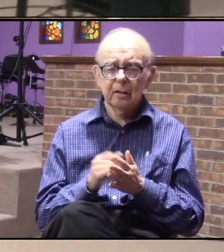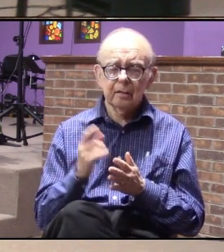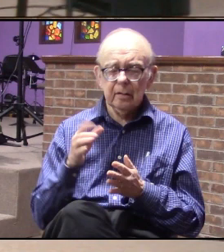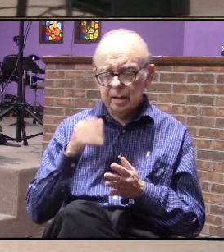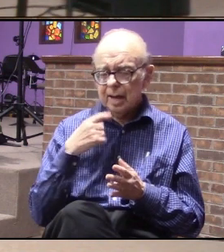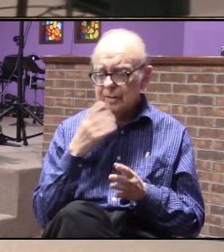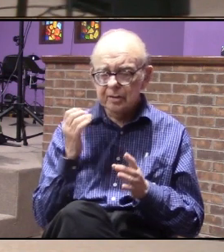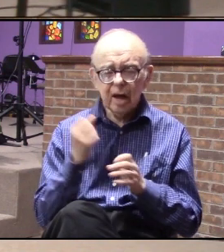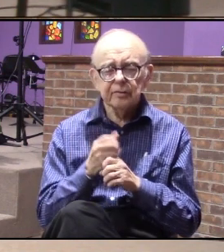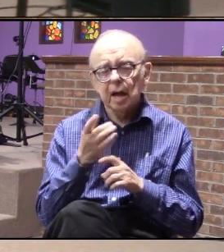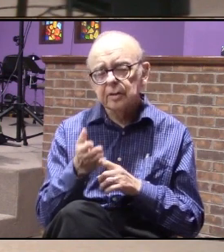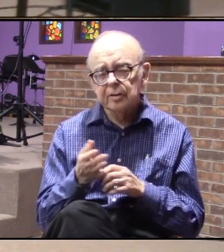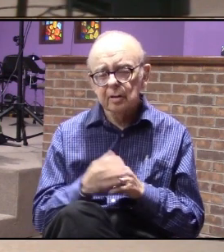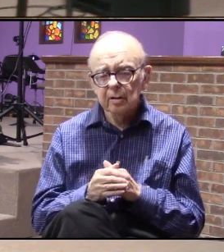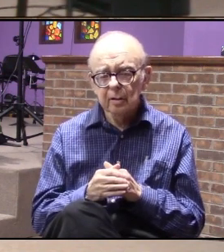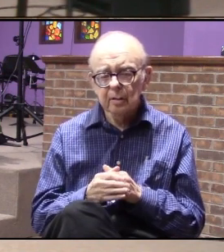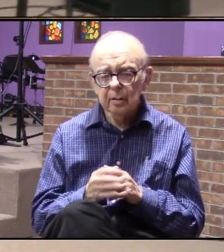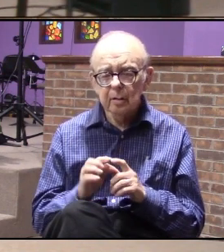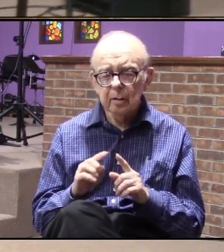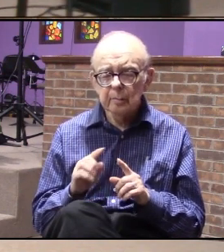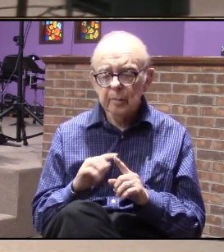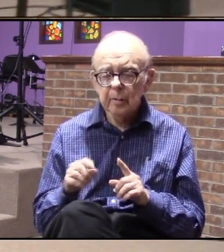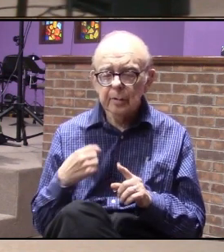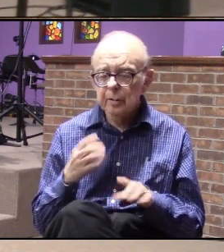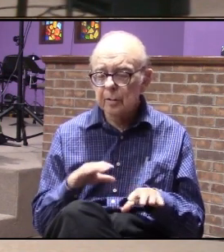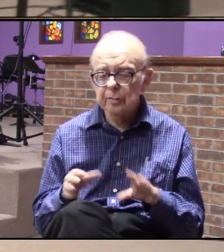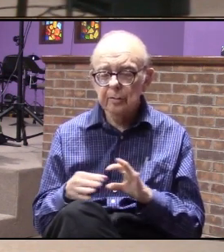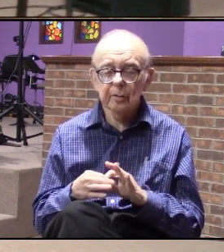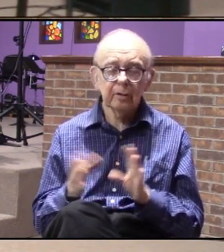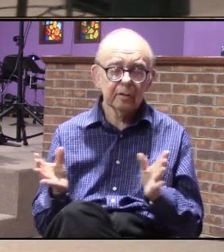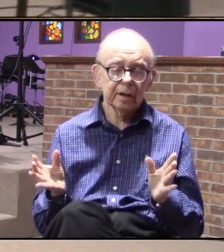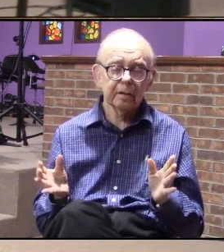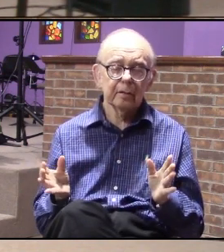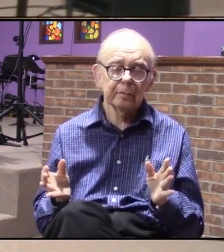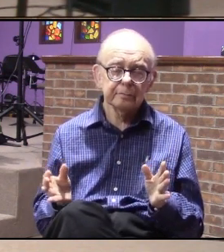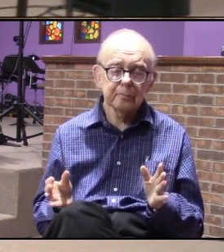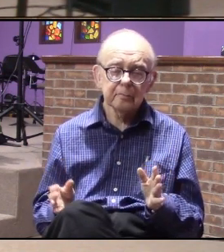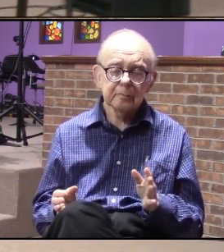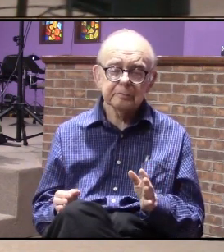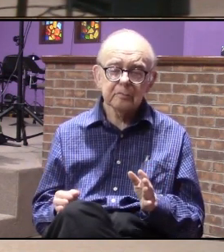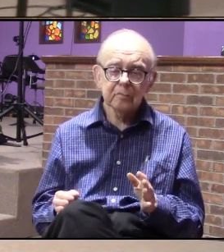you. But we don't let it go.